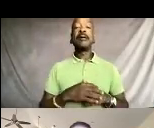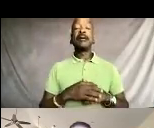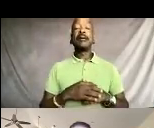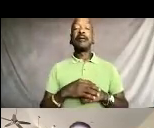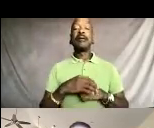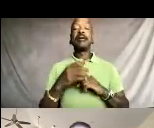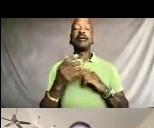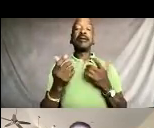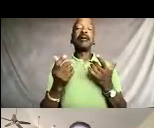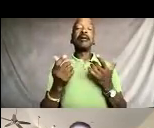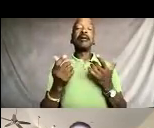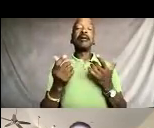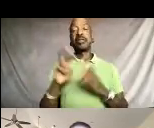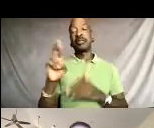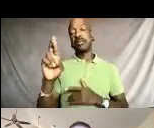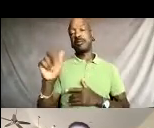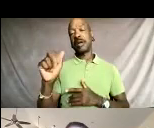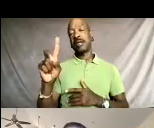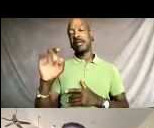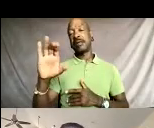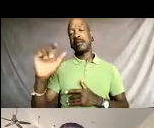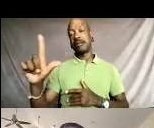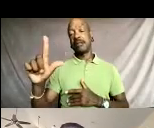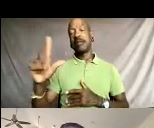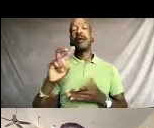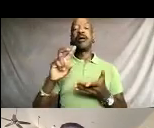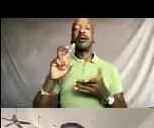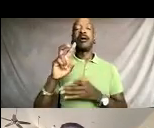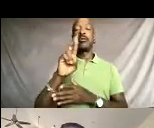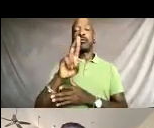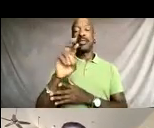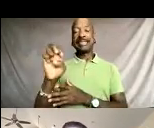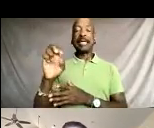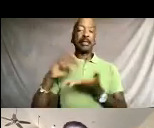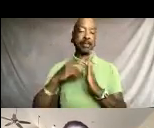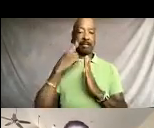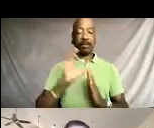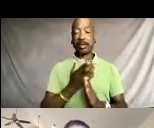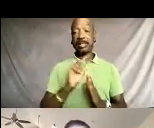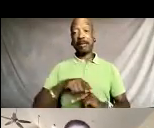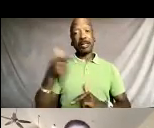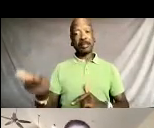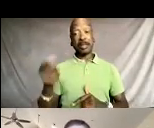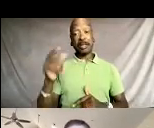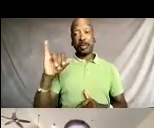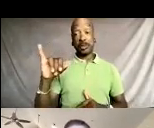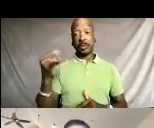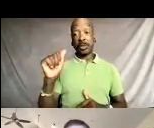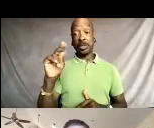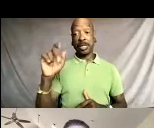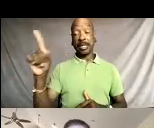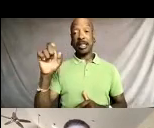It's what radical real estate is for us. I'll pass it back to Janelle now, who will carry us through the rest